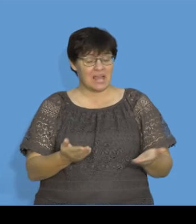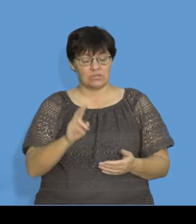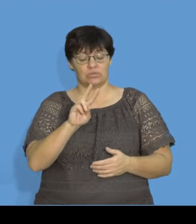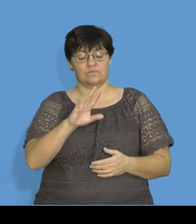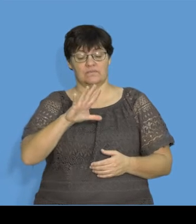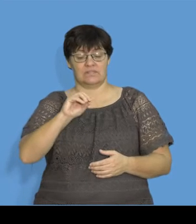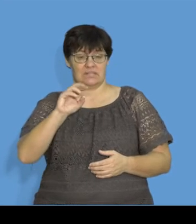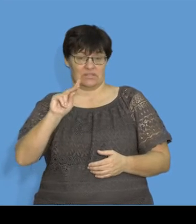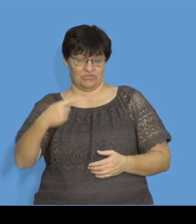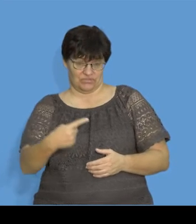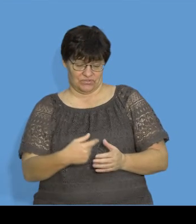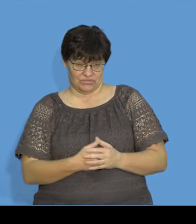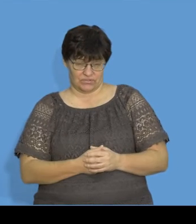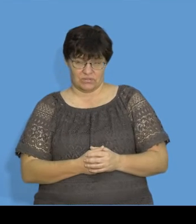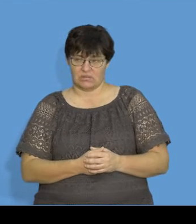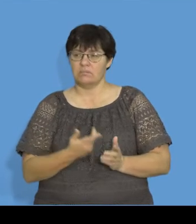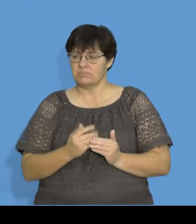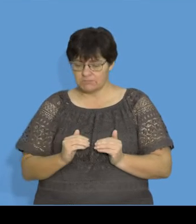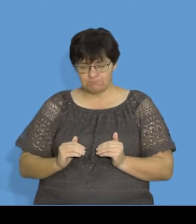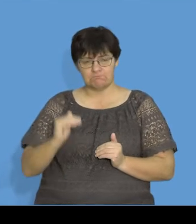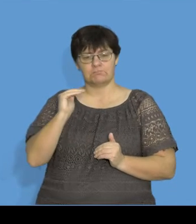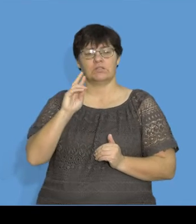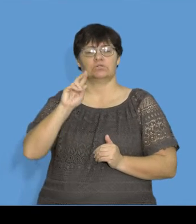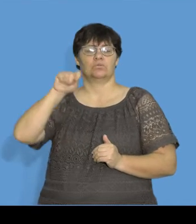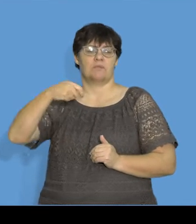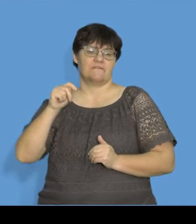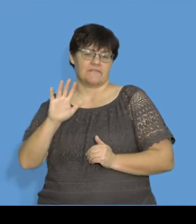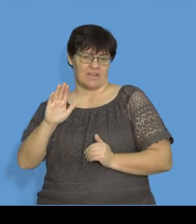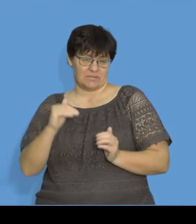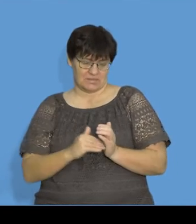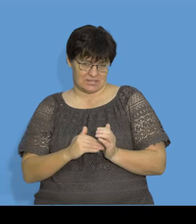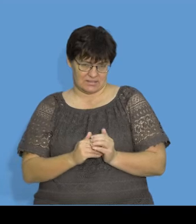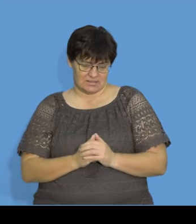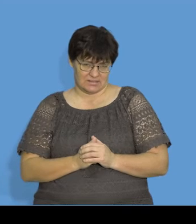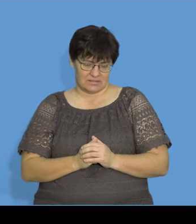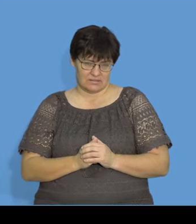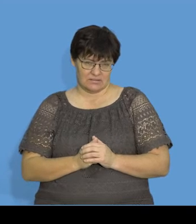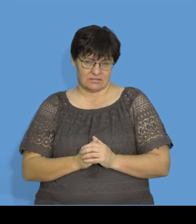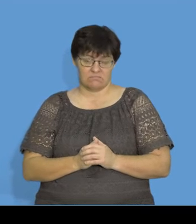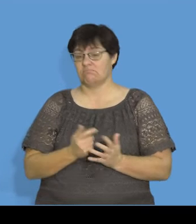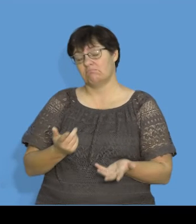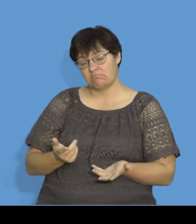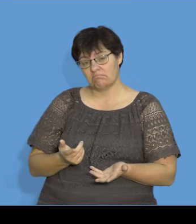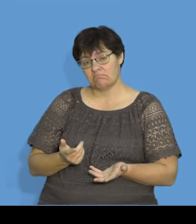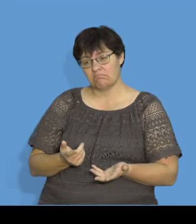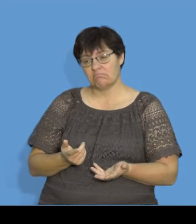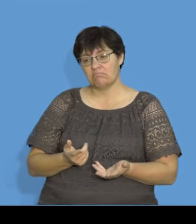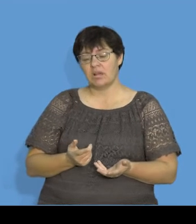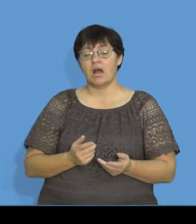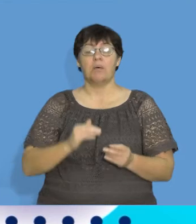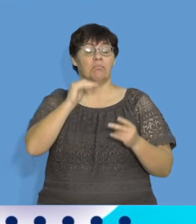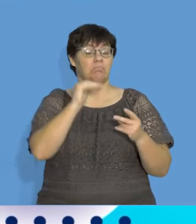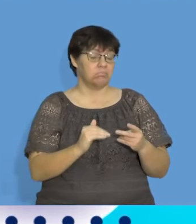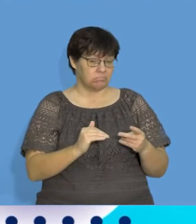kilograms is lifted to a height of 2.5 meters. Now here I've got a smaller